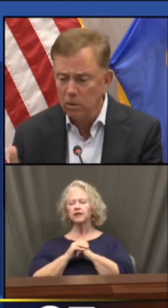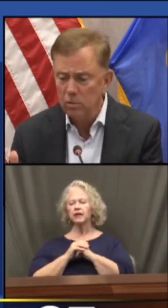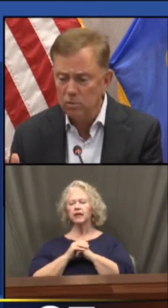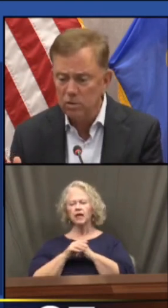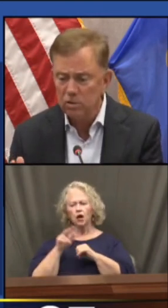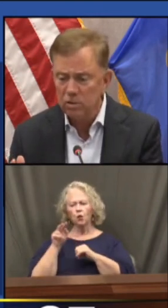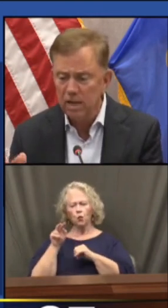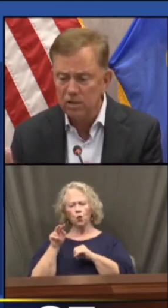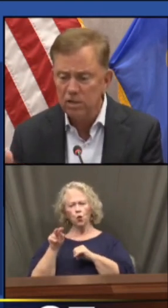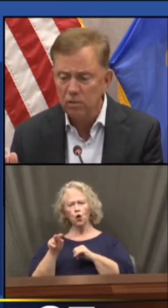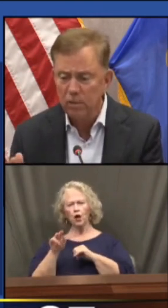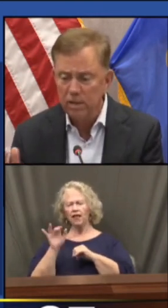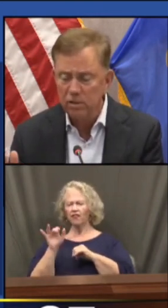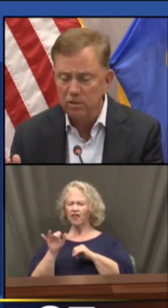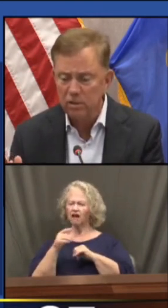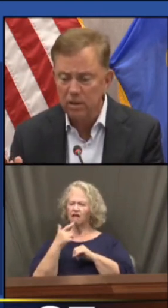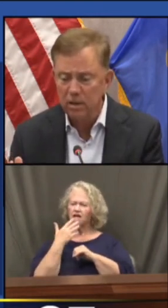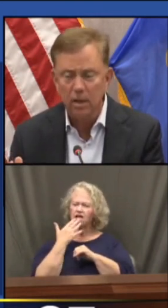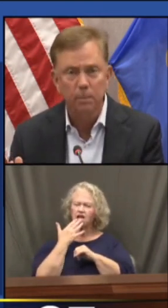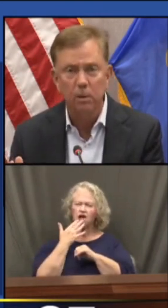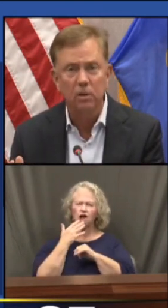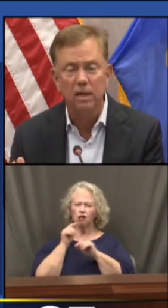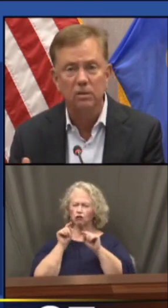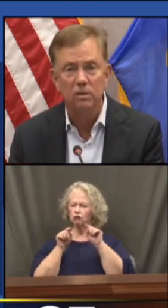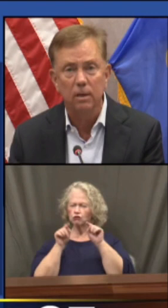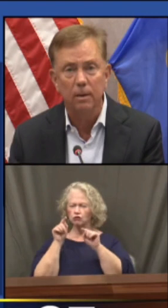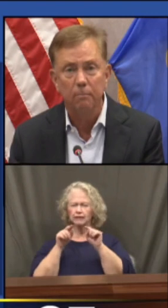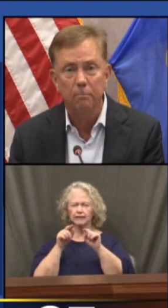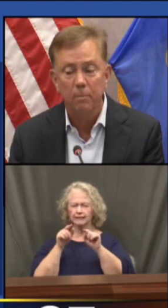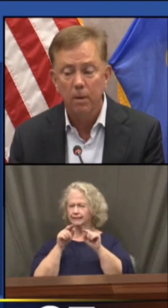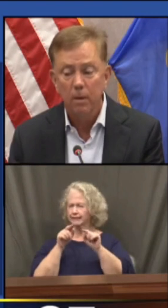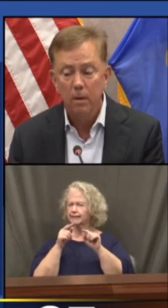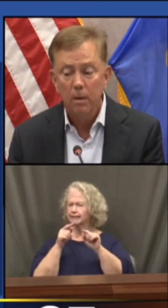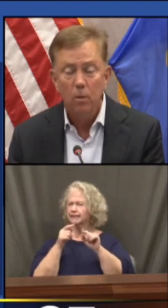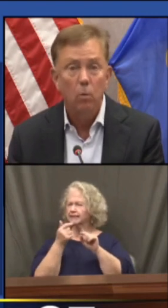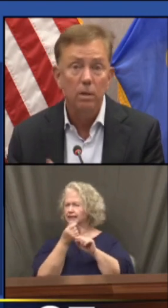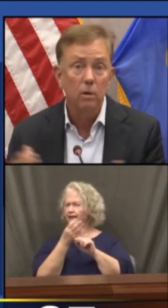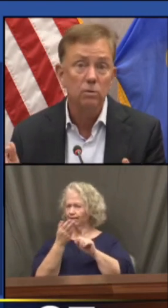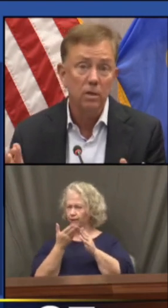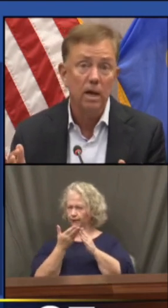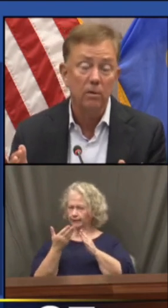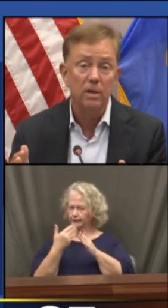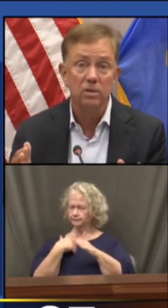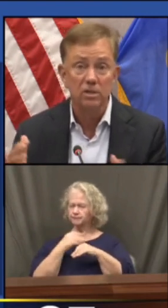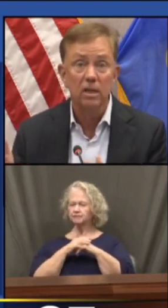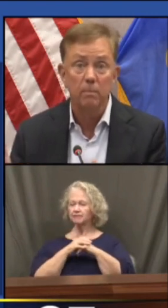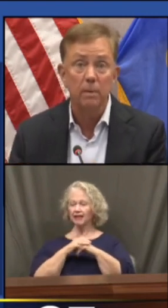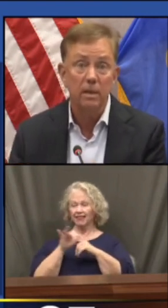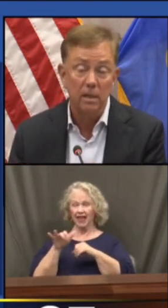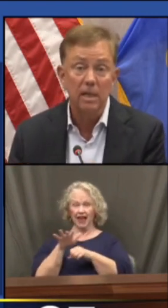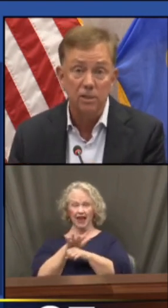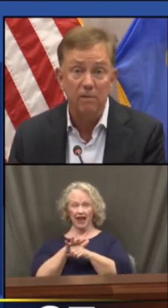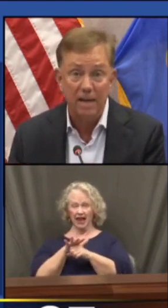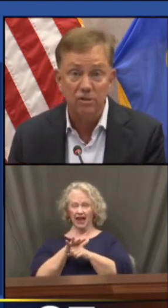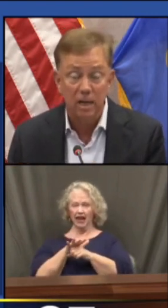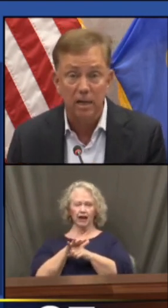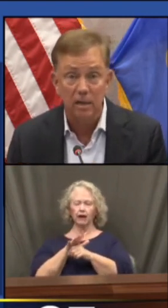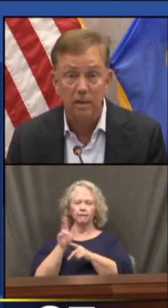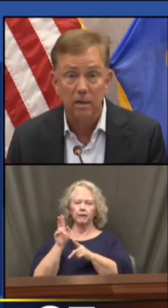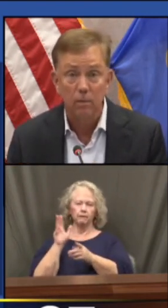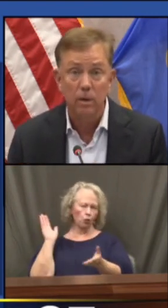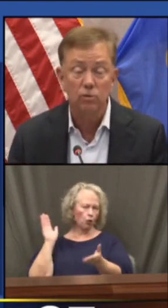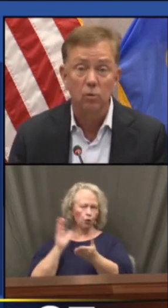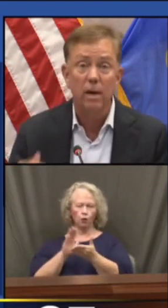you look at those states and regions a couple of things. One, those are the areas that tend to be the least